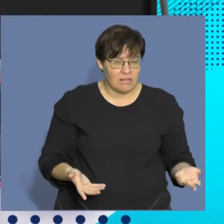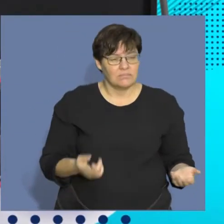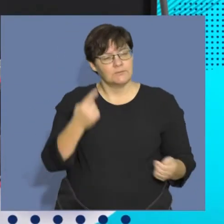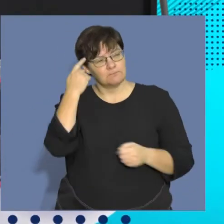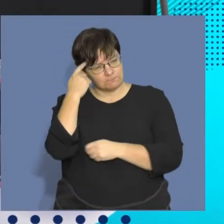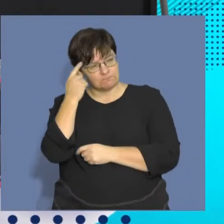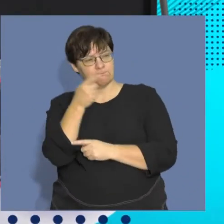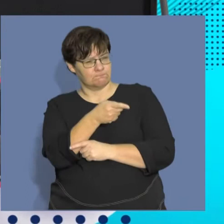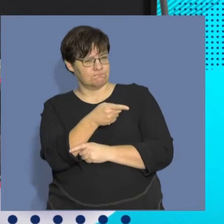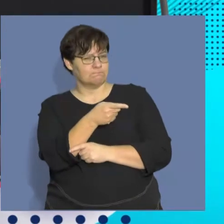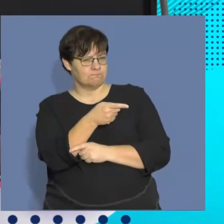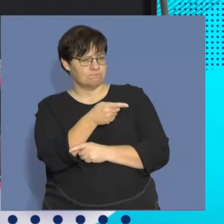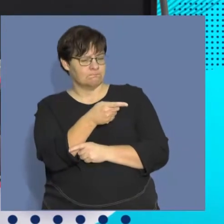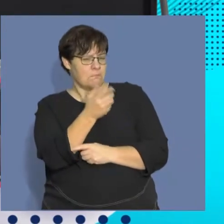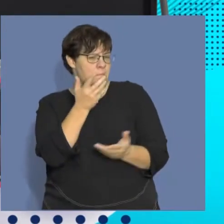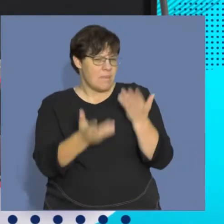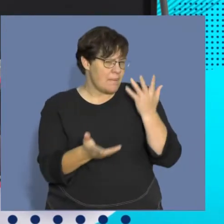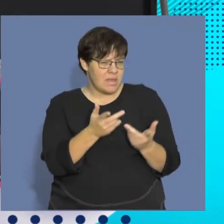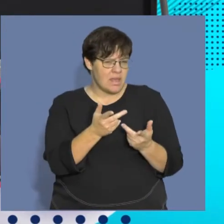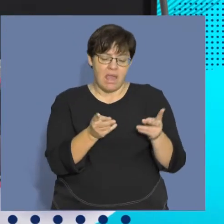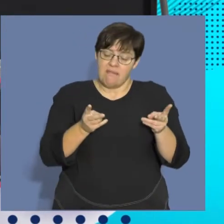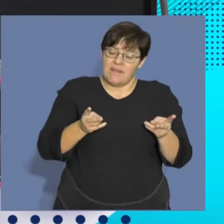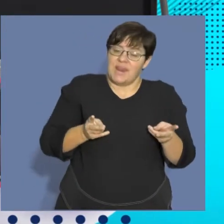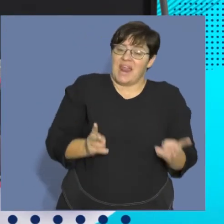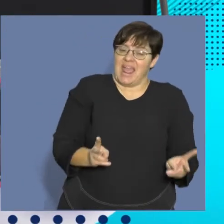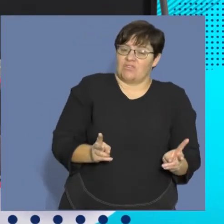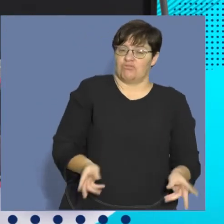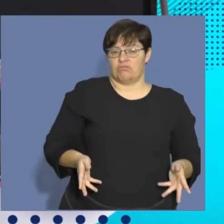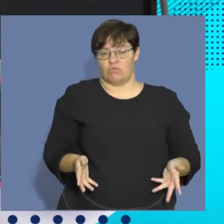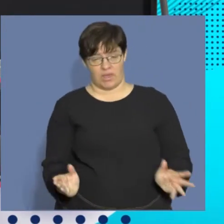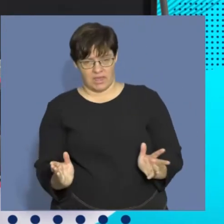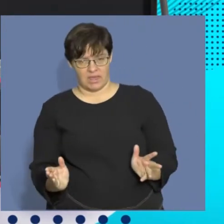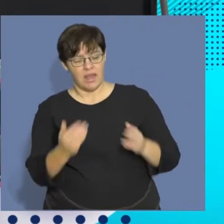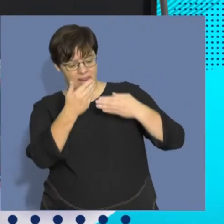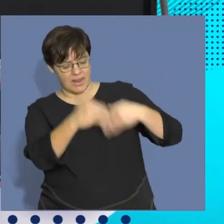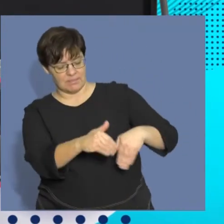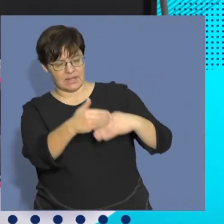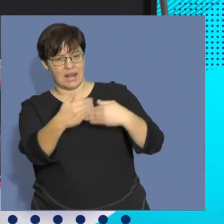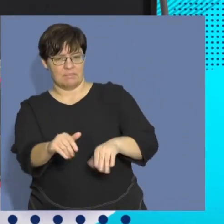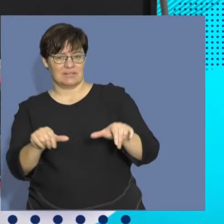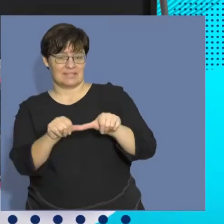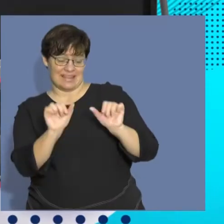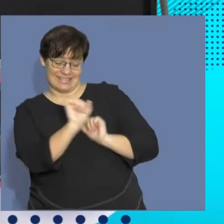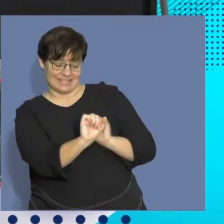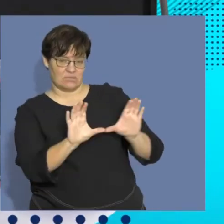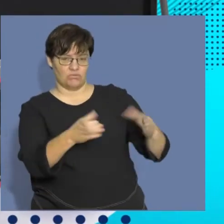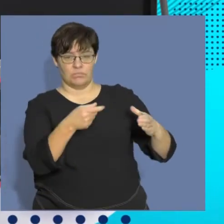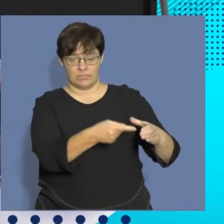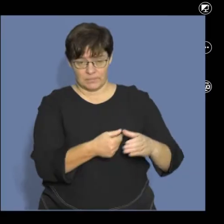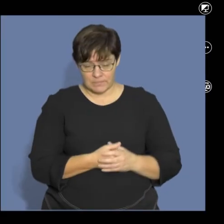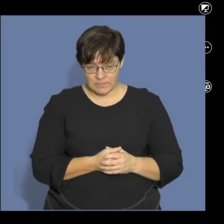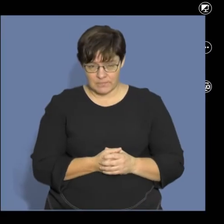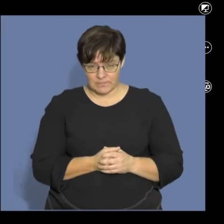think about what is going to naturally limit the size of the population.